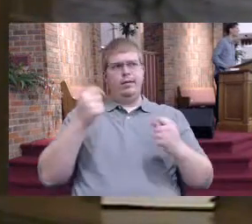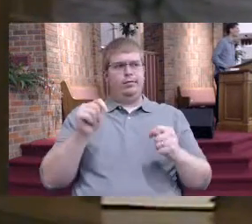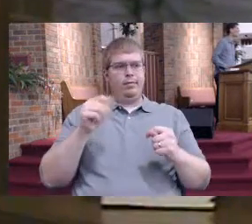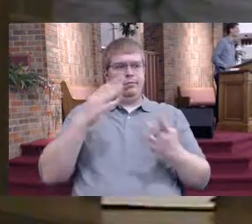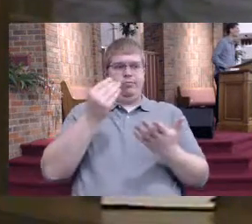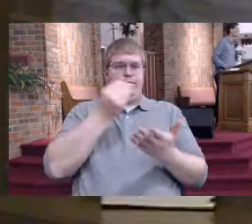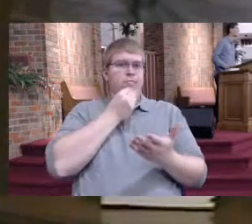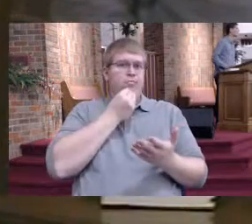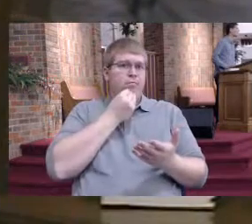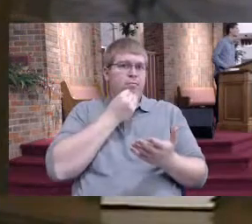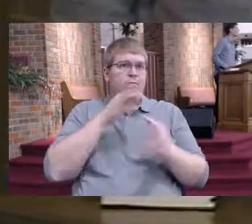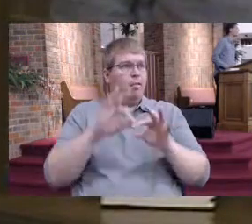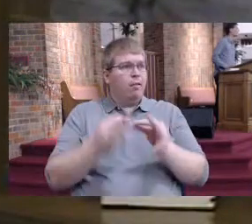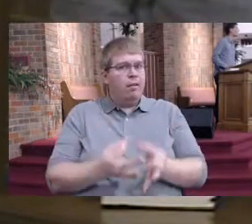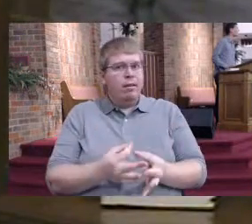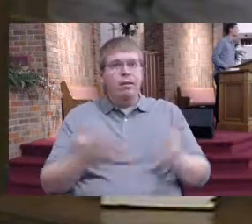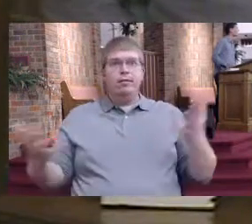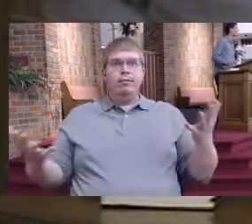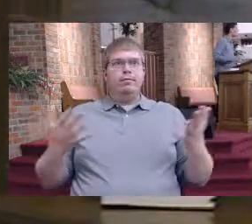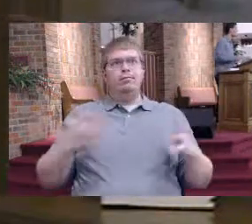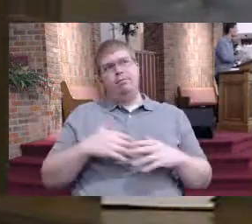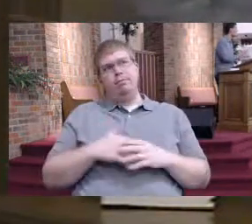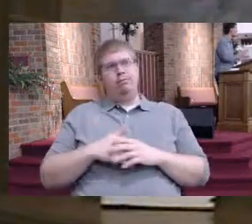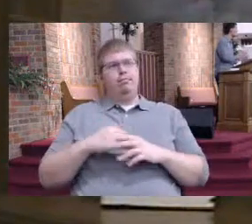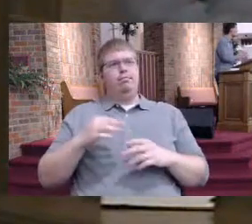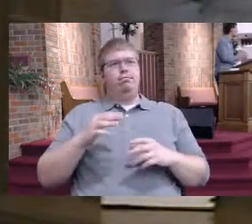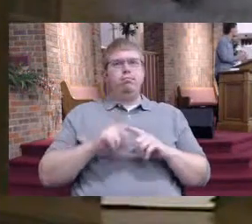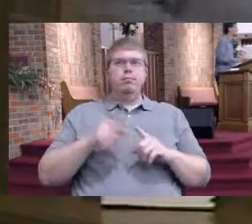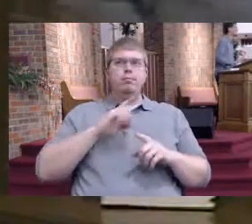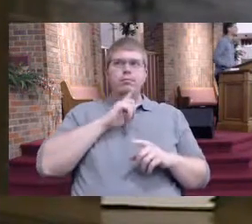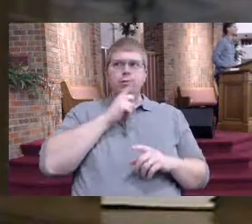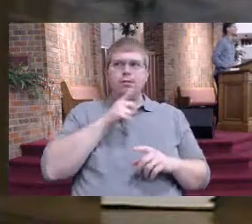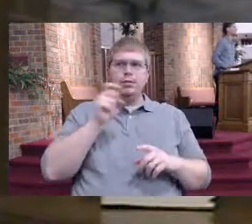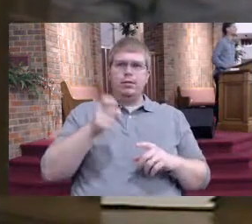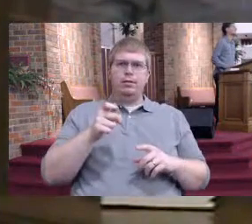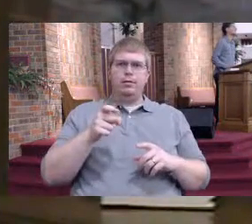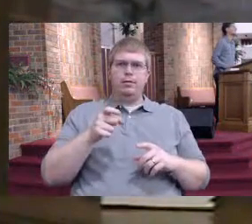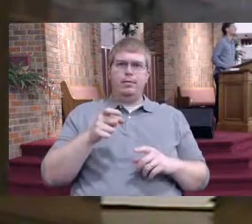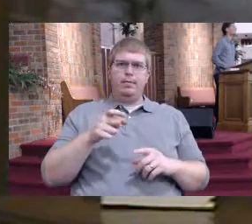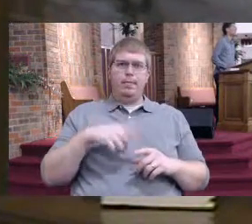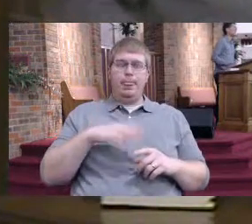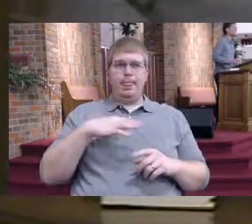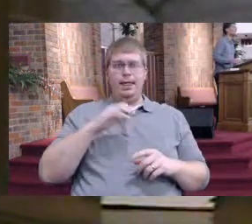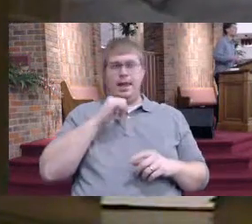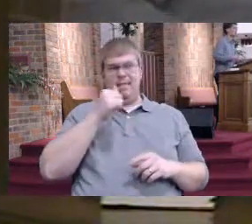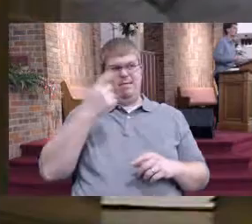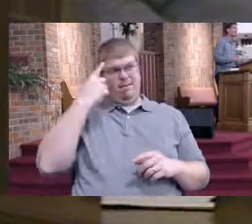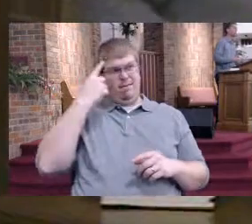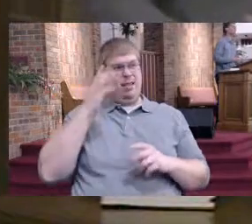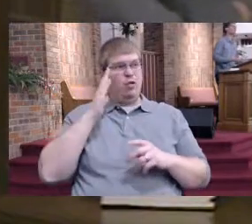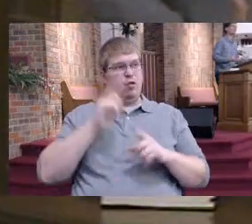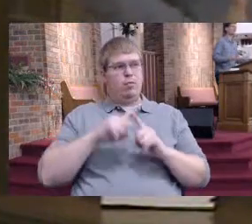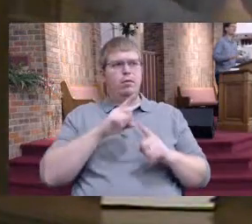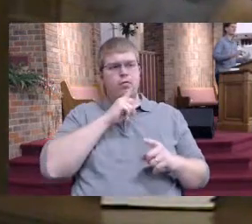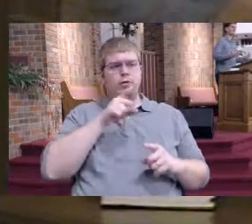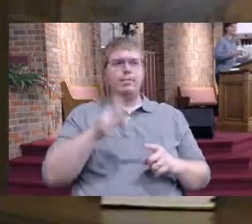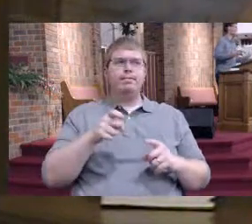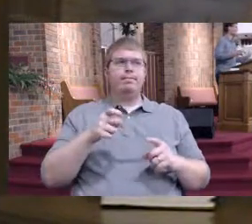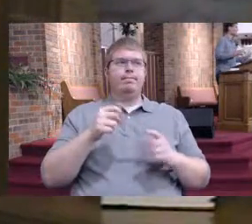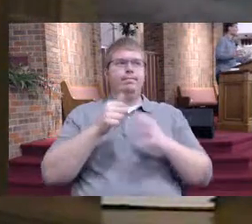their families. And so we really had to, more than we expected, really had to pray and really